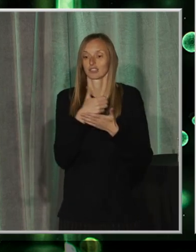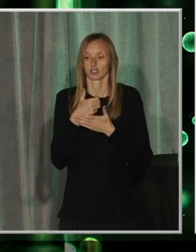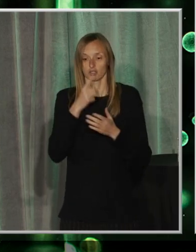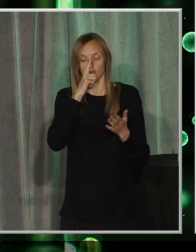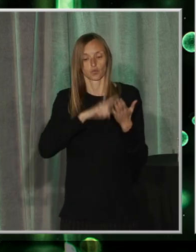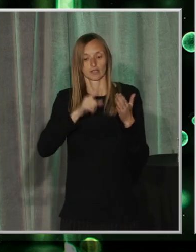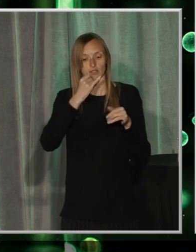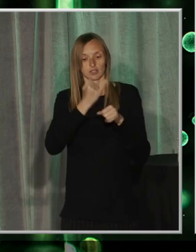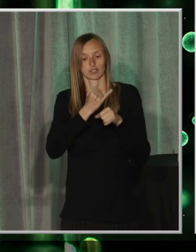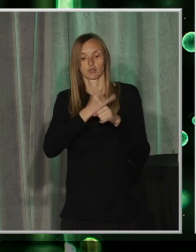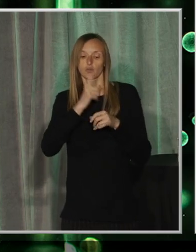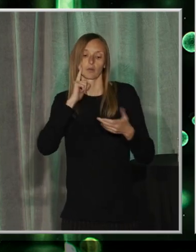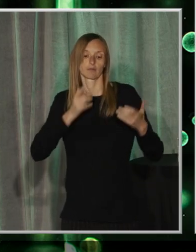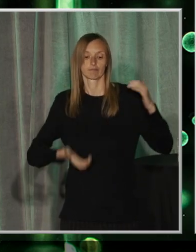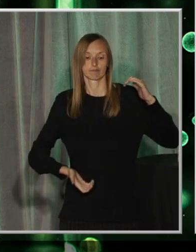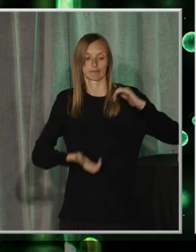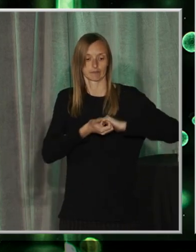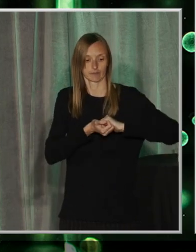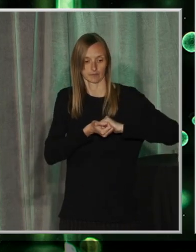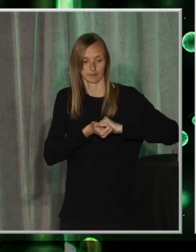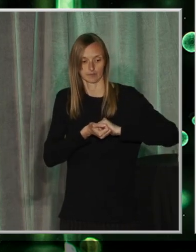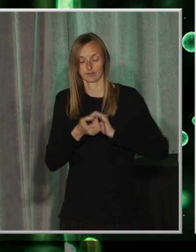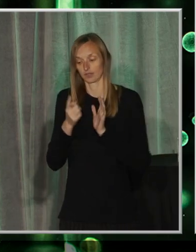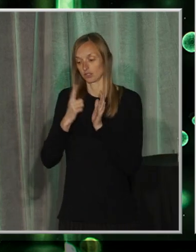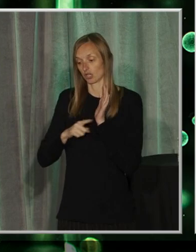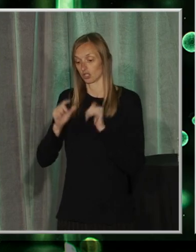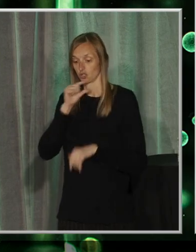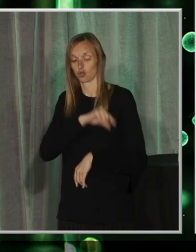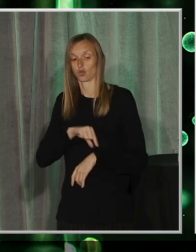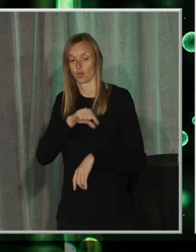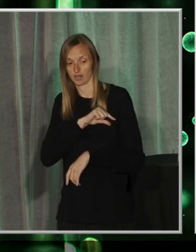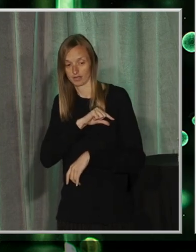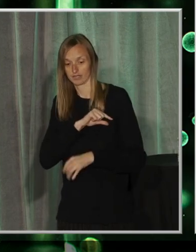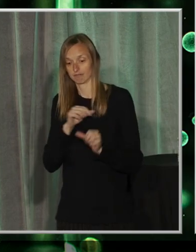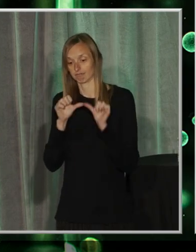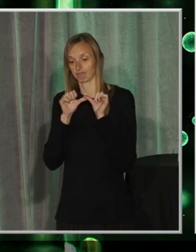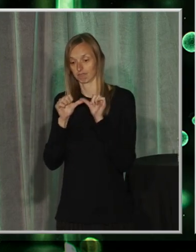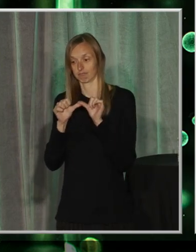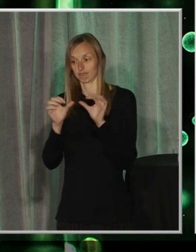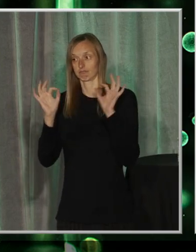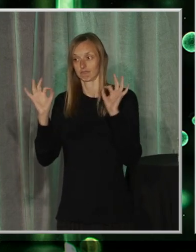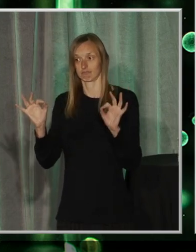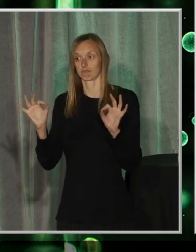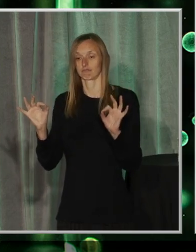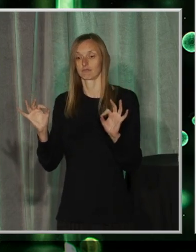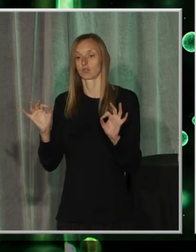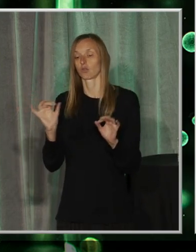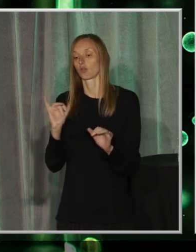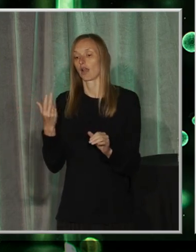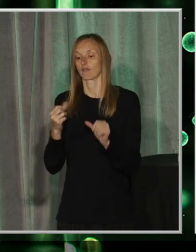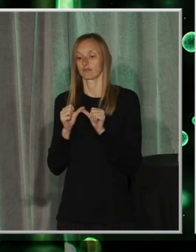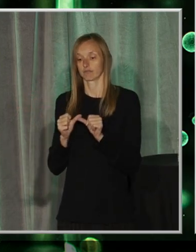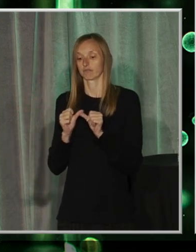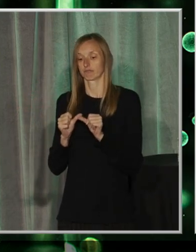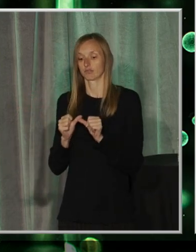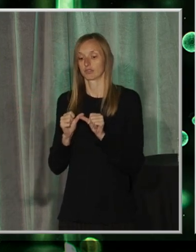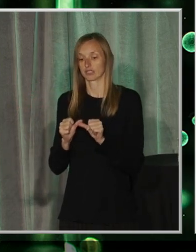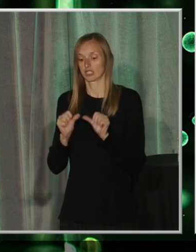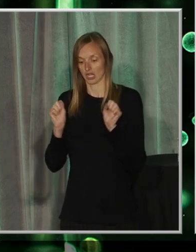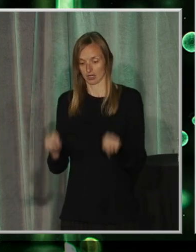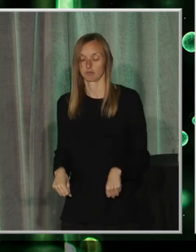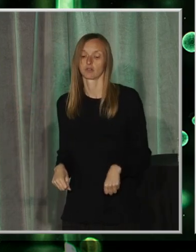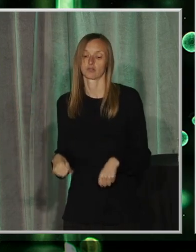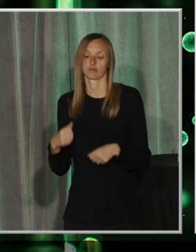institutions to make sure that we maintain our quality and provide sustainable products